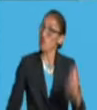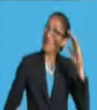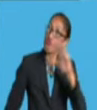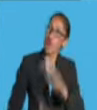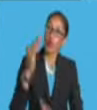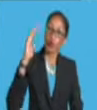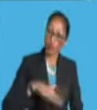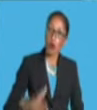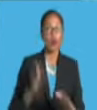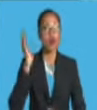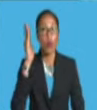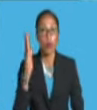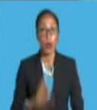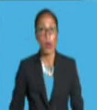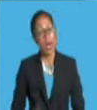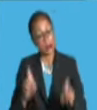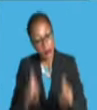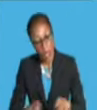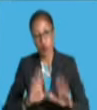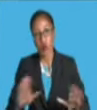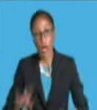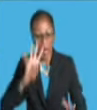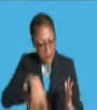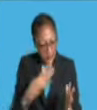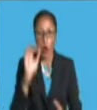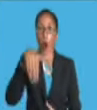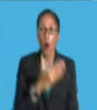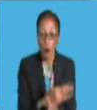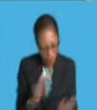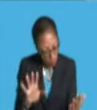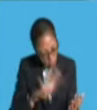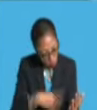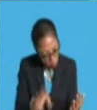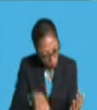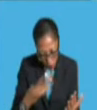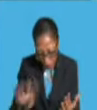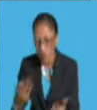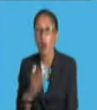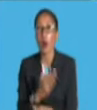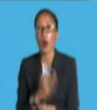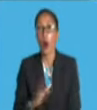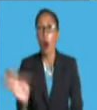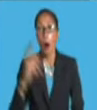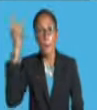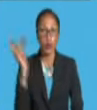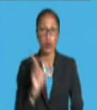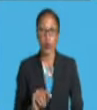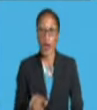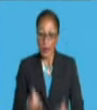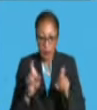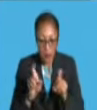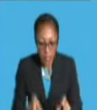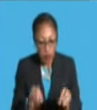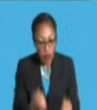educated. Spending time with your children and checking their homework and schoolwork is the job of every parent. Spending quality time and